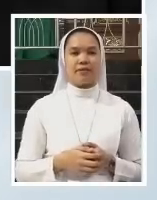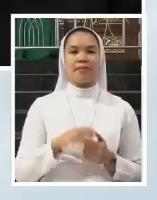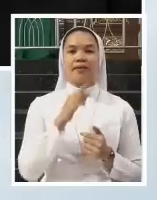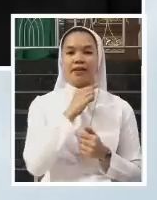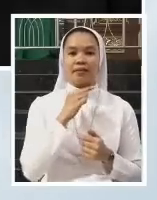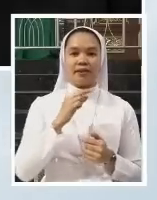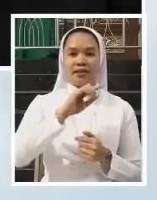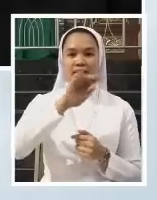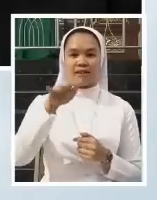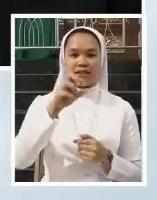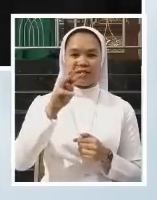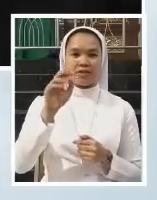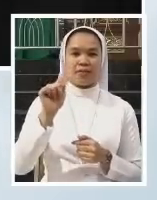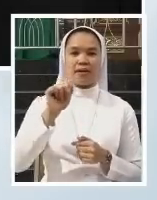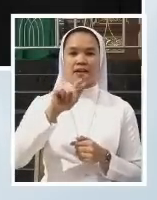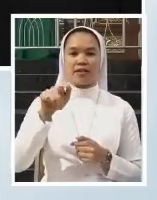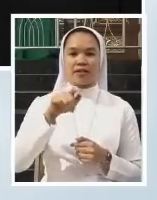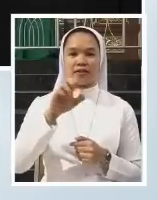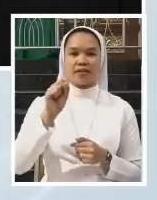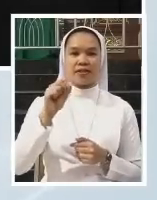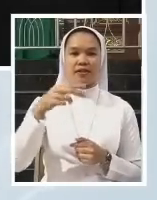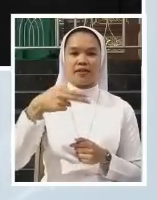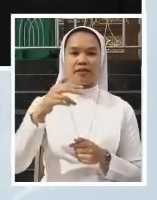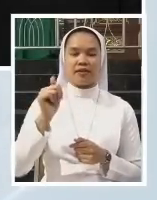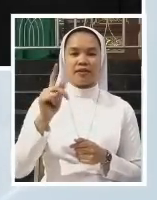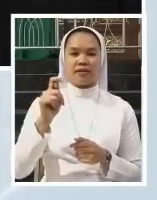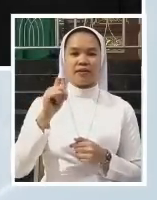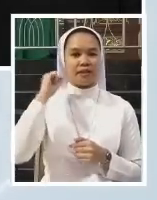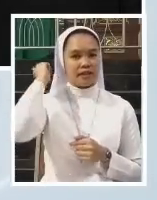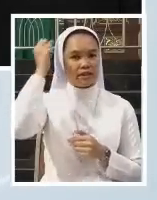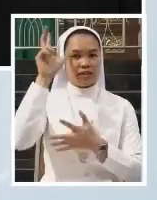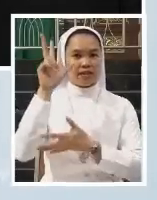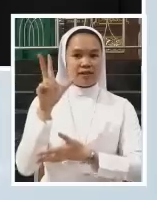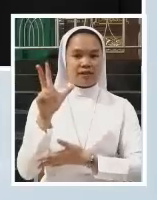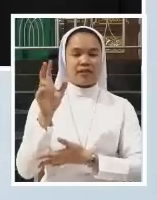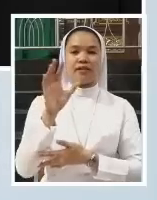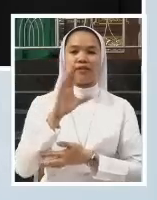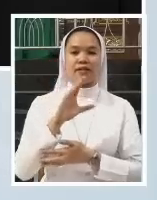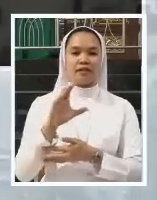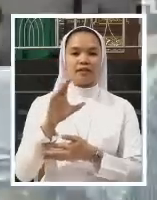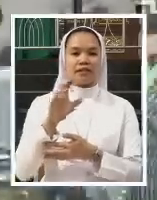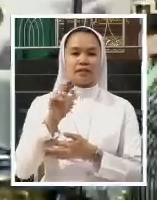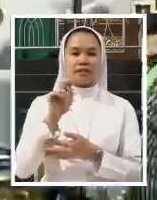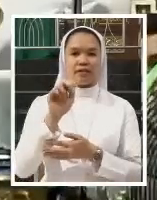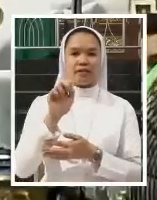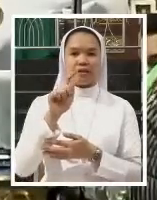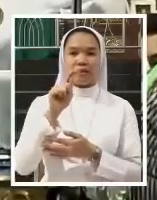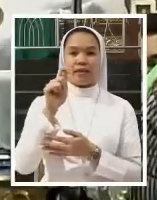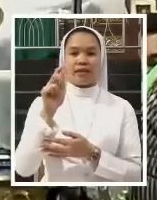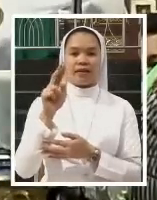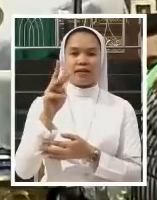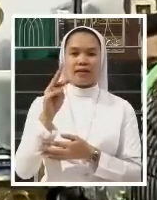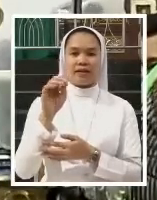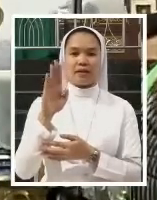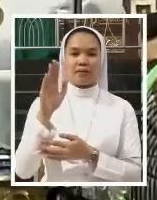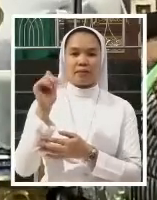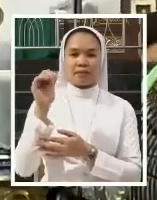Father Jomar Josaphat, Pastor Santo Niño de Cebu Parish, Sierra Nevada, Tinambak.